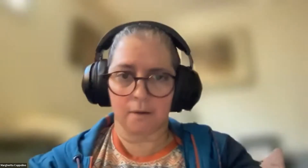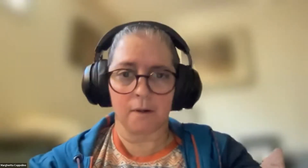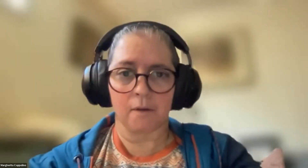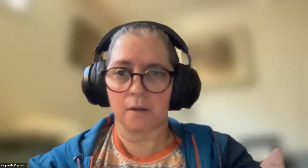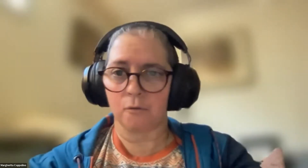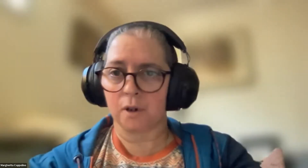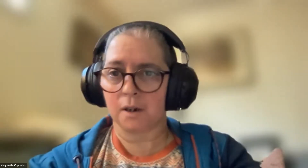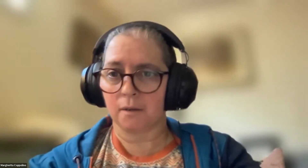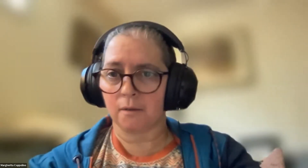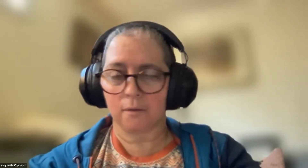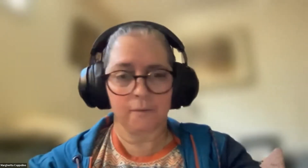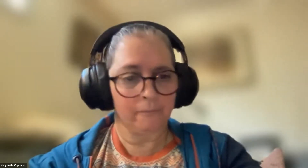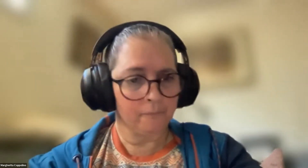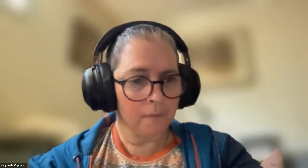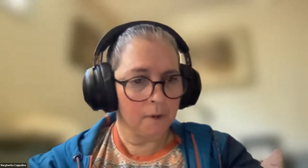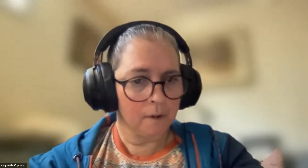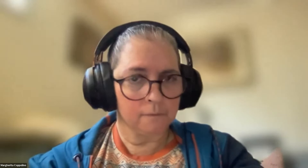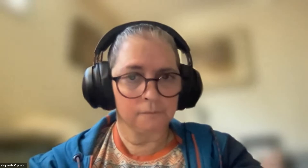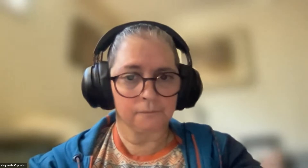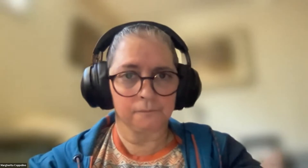Okay, so does it take 3 days?